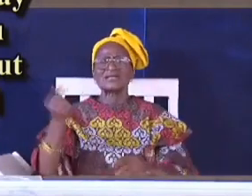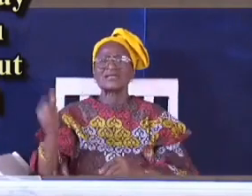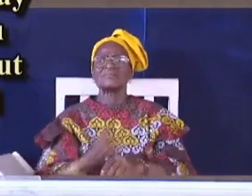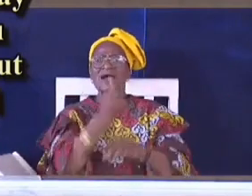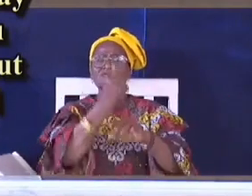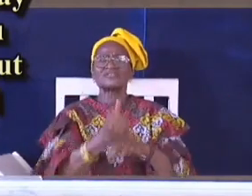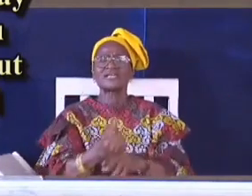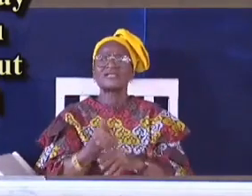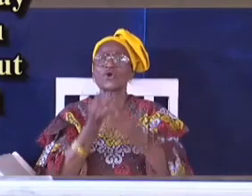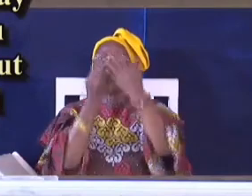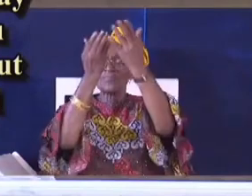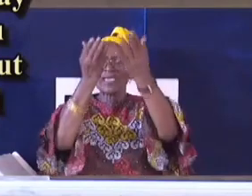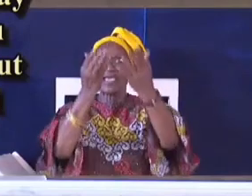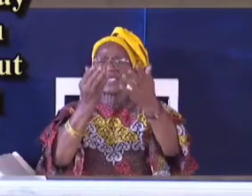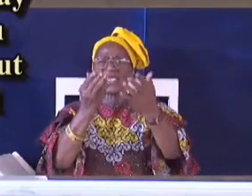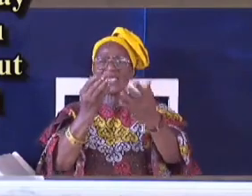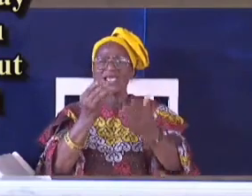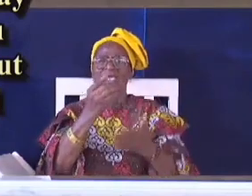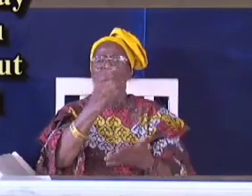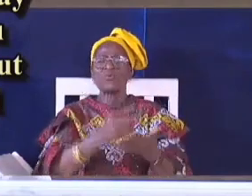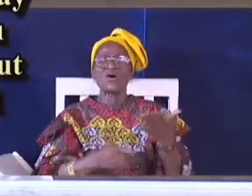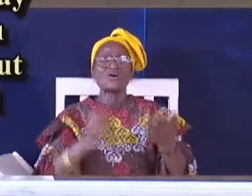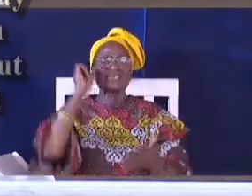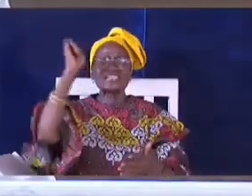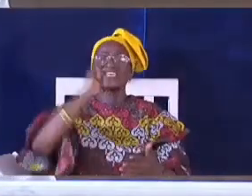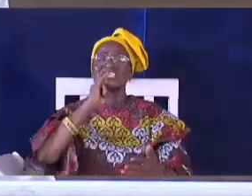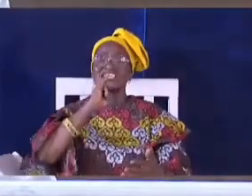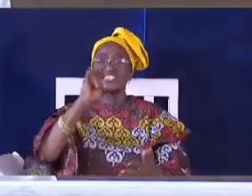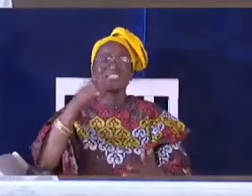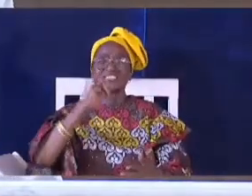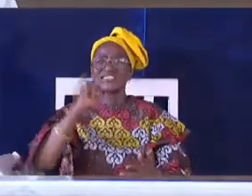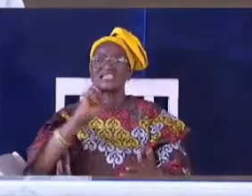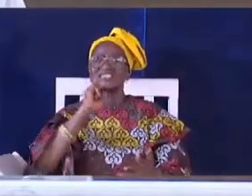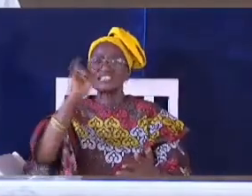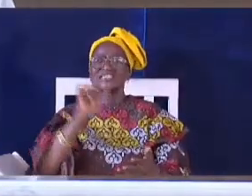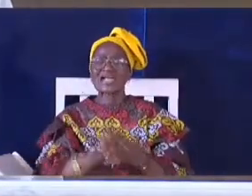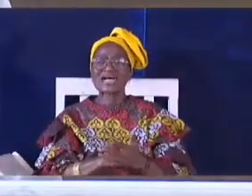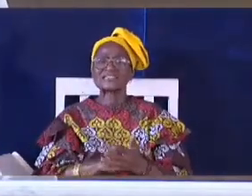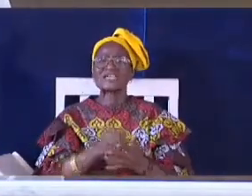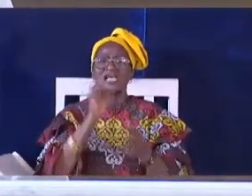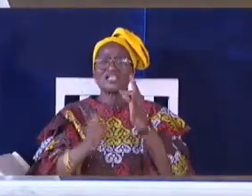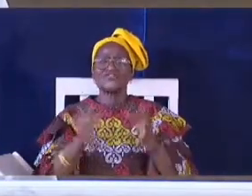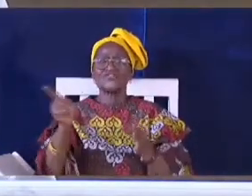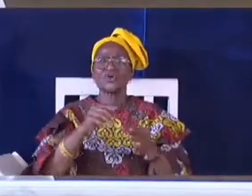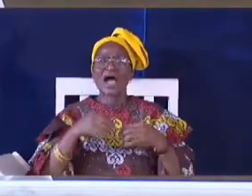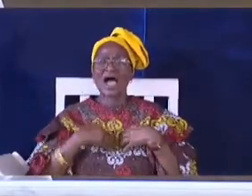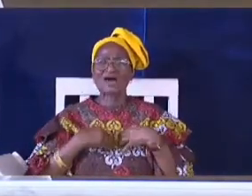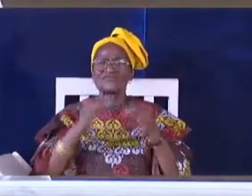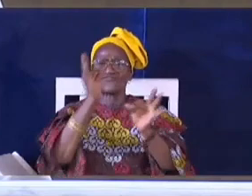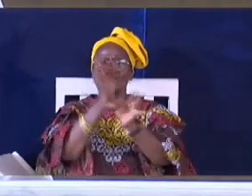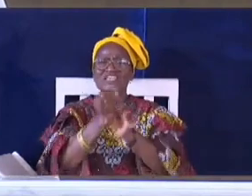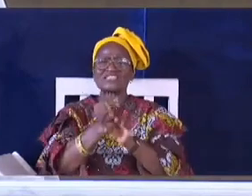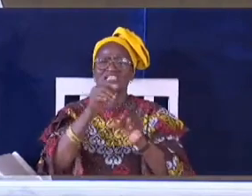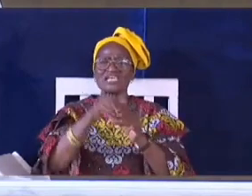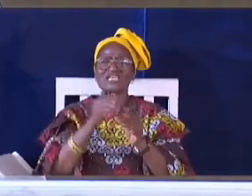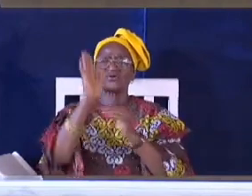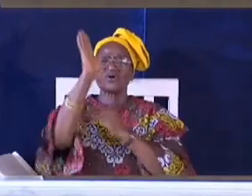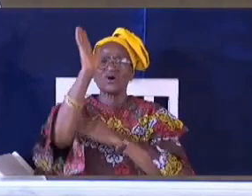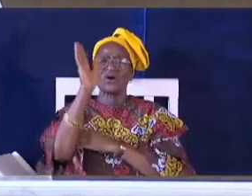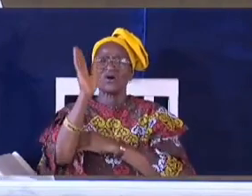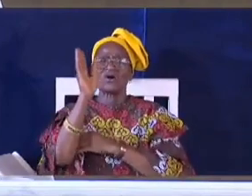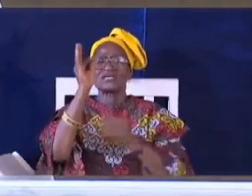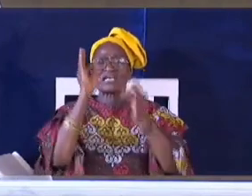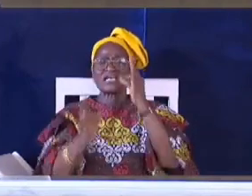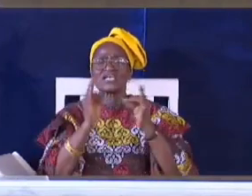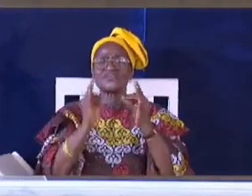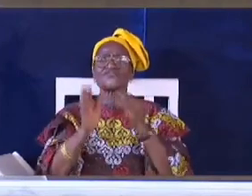obey. What he is saying is that if you have faith in God, if God